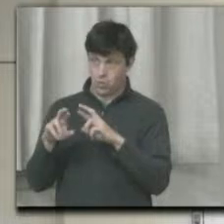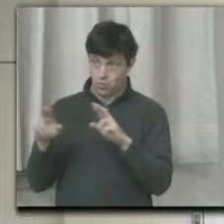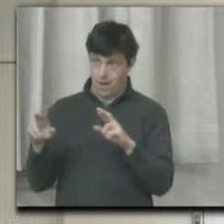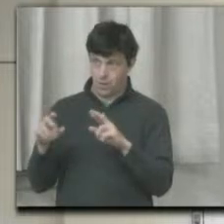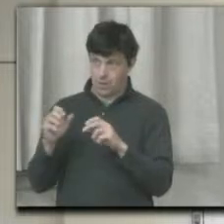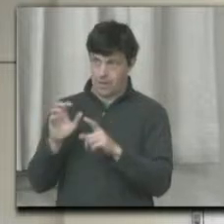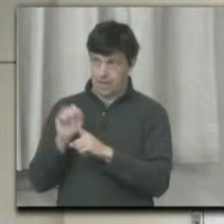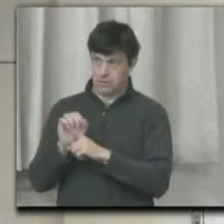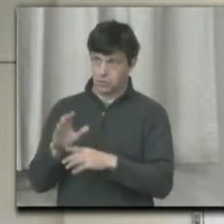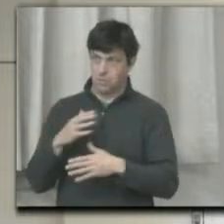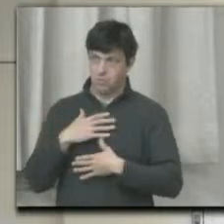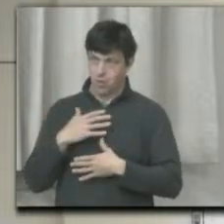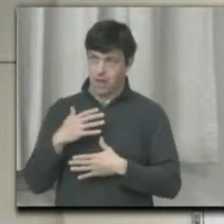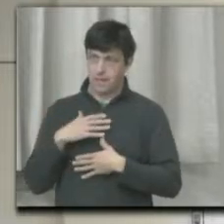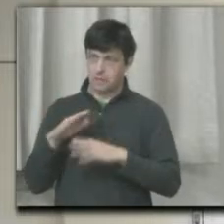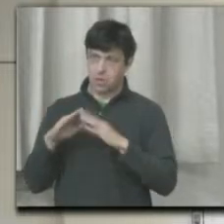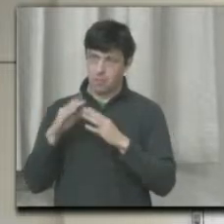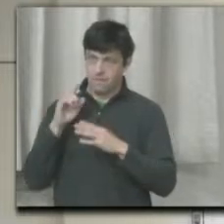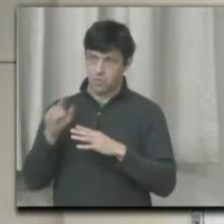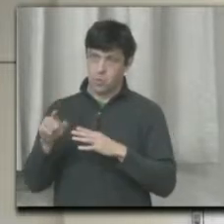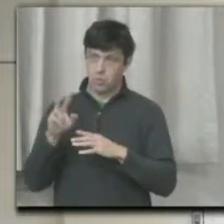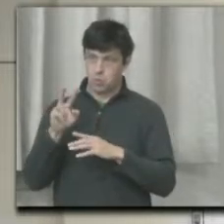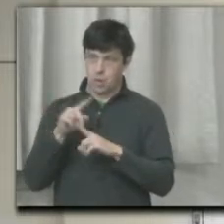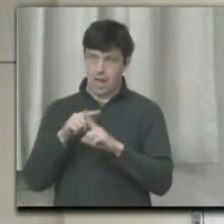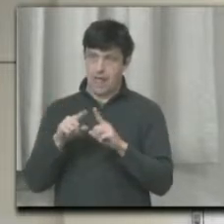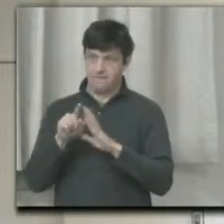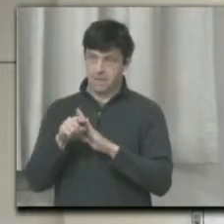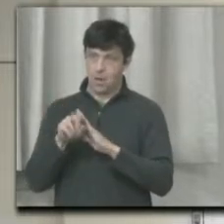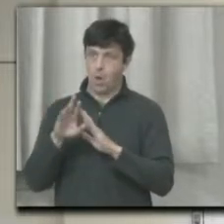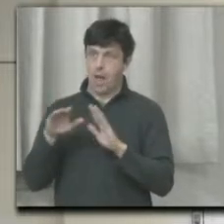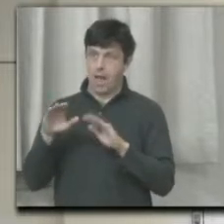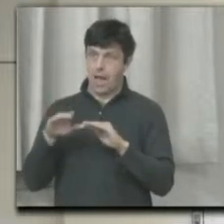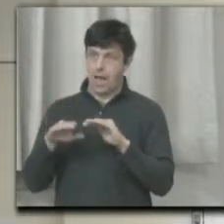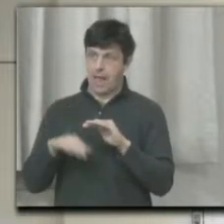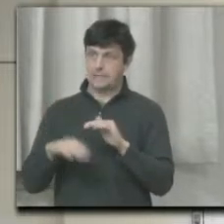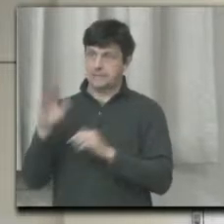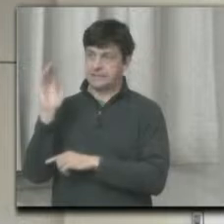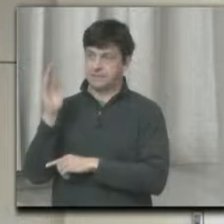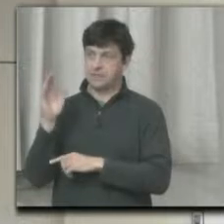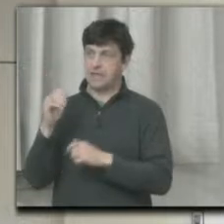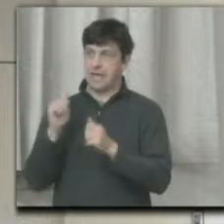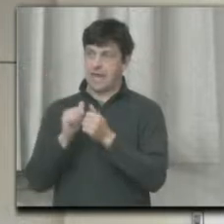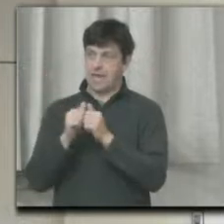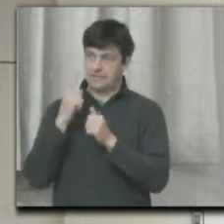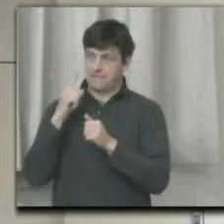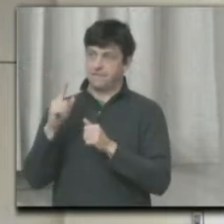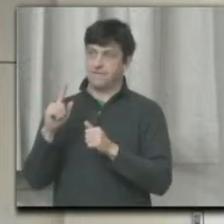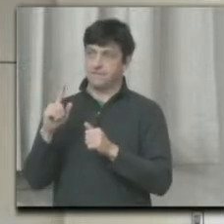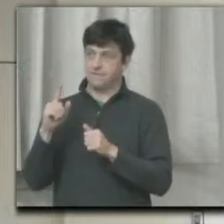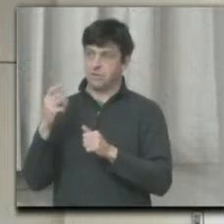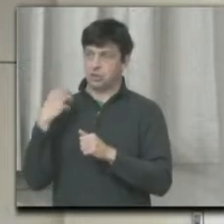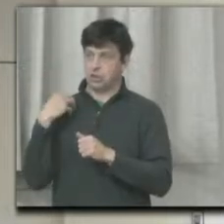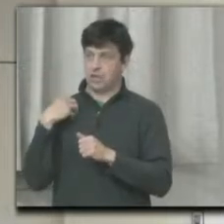breath, is open for your 2.5-minute or less speech for the candidacy of chair.